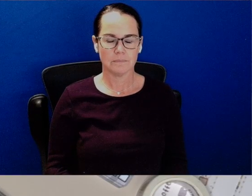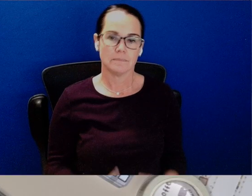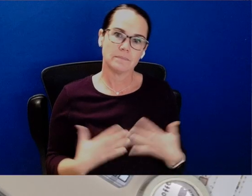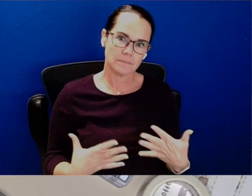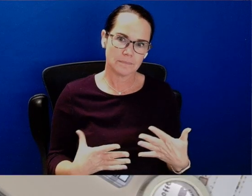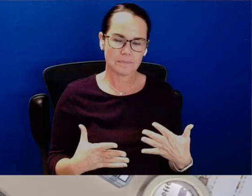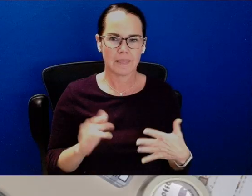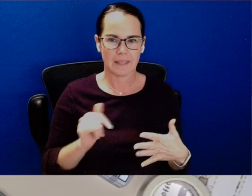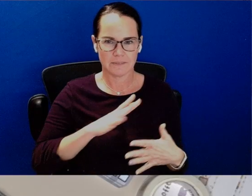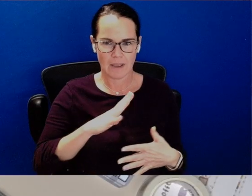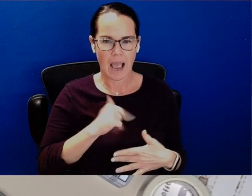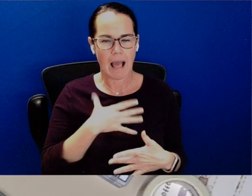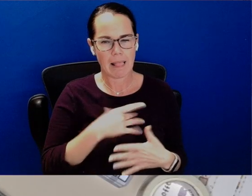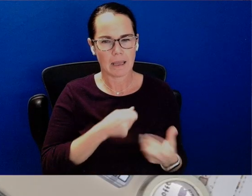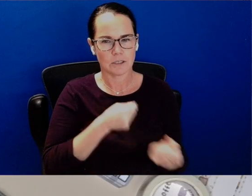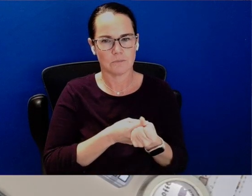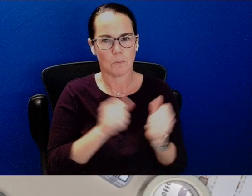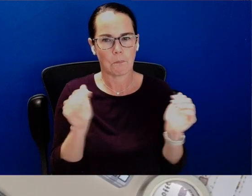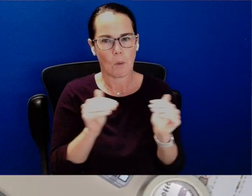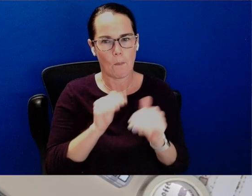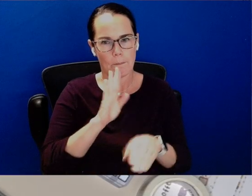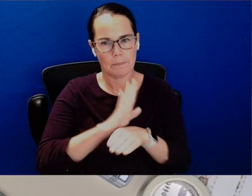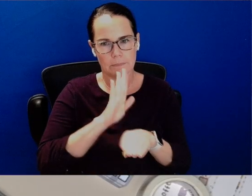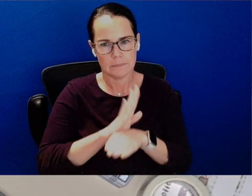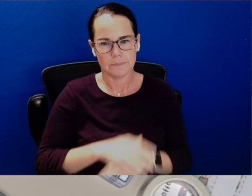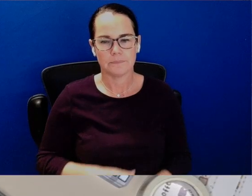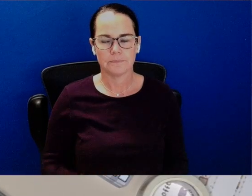Which, not a bad thing. I like to support small businesses.